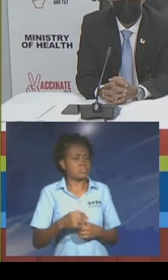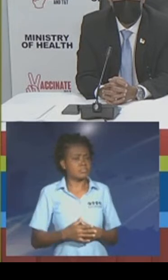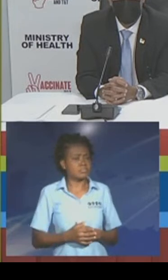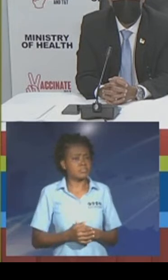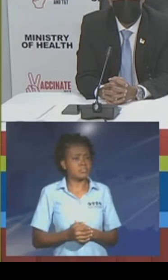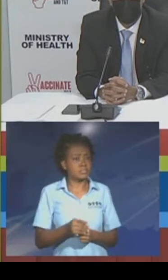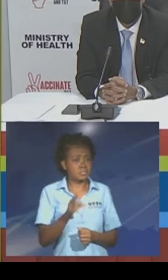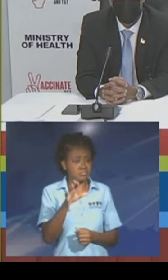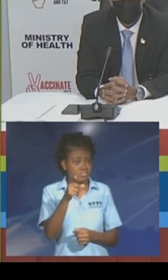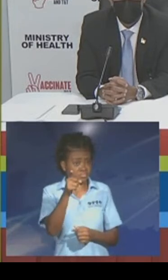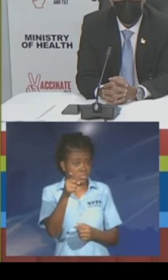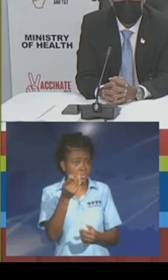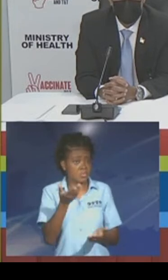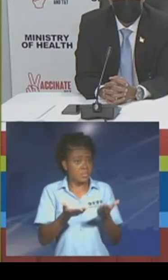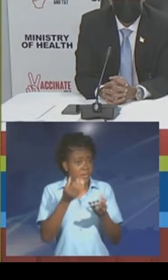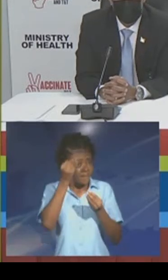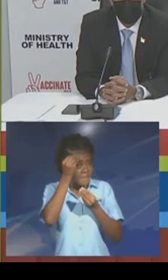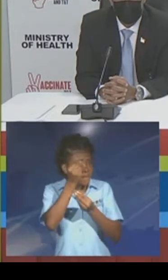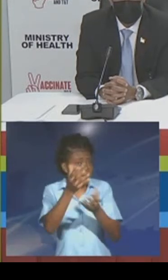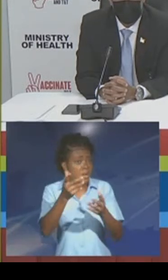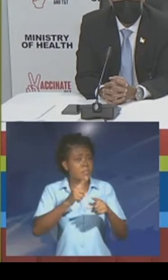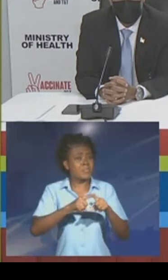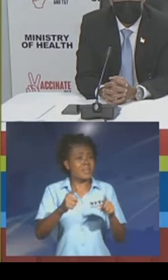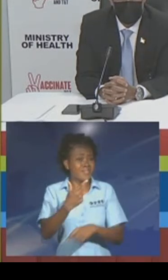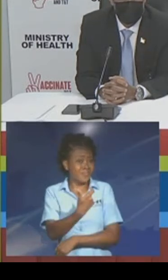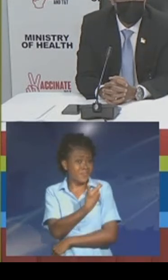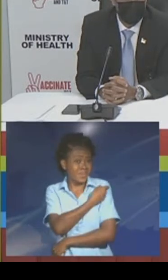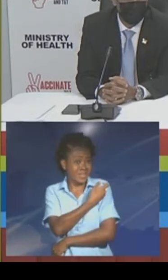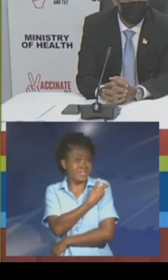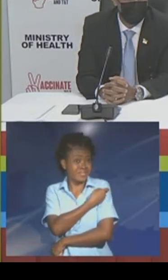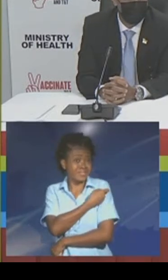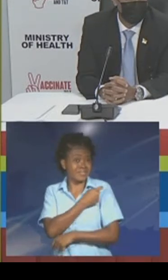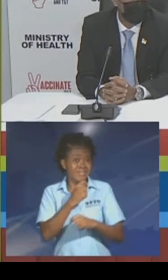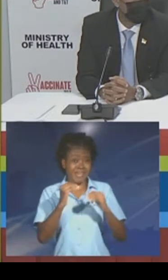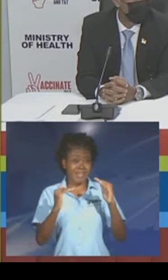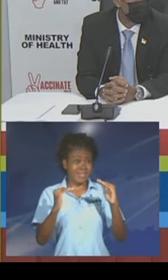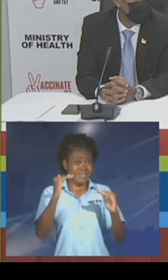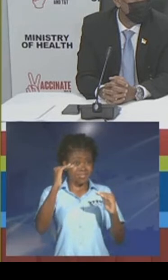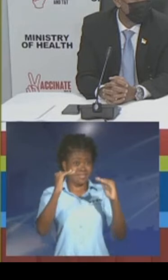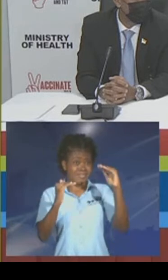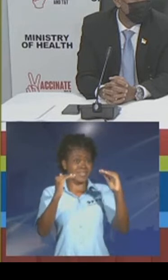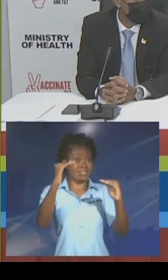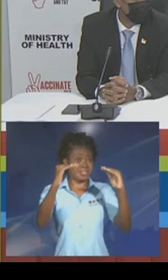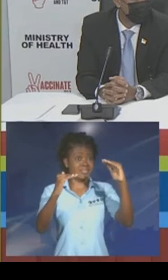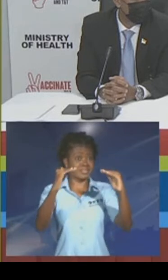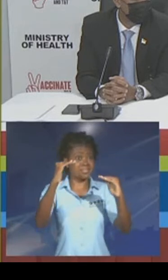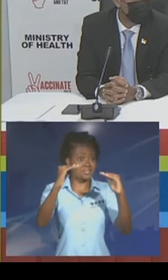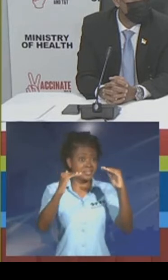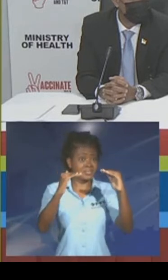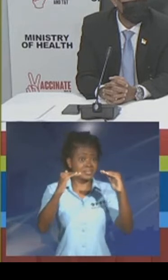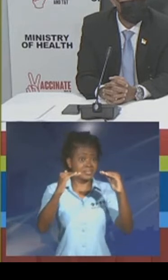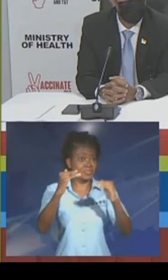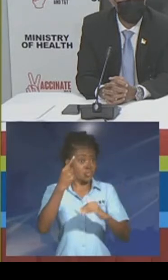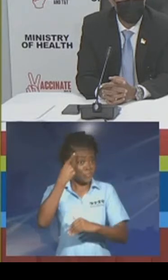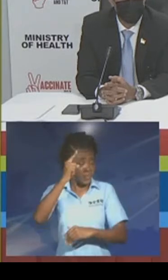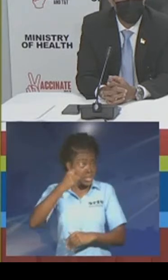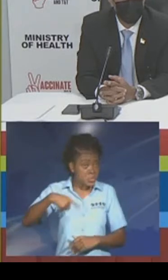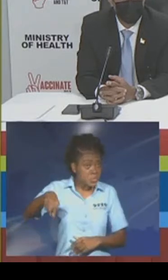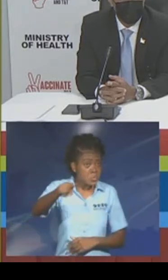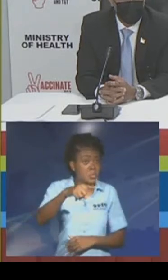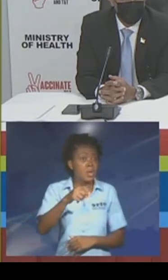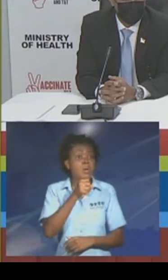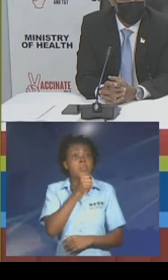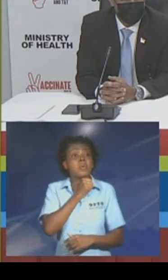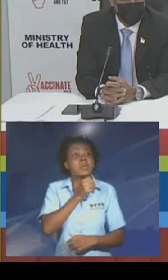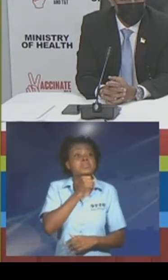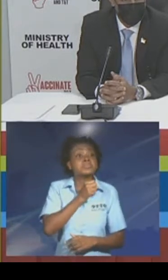mentioned it, but what is the vaccination levels looking like among the 5 to 11 age group,